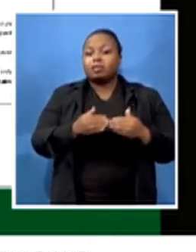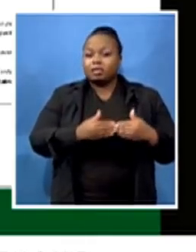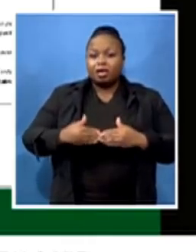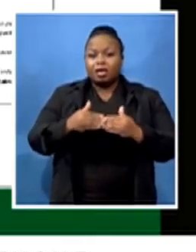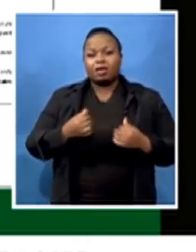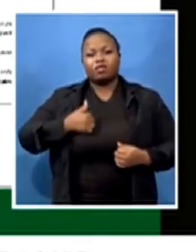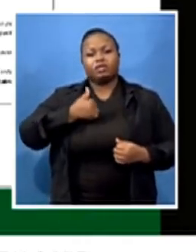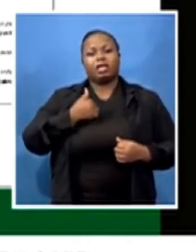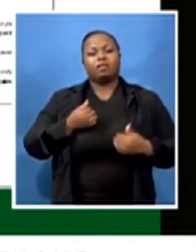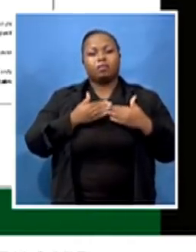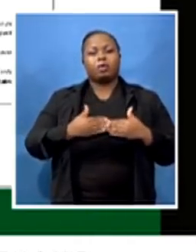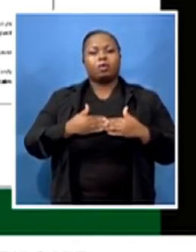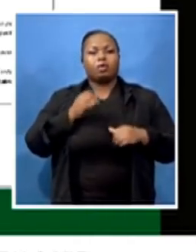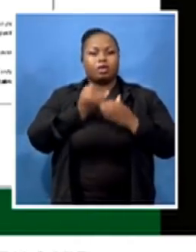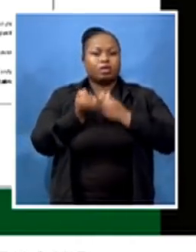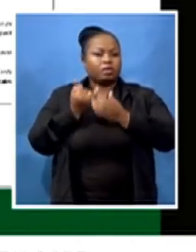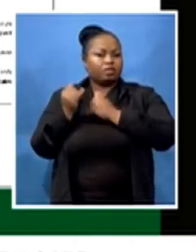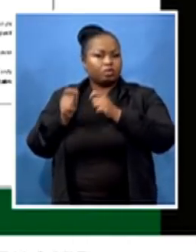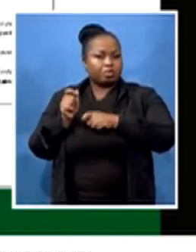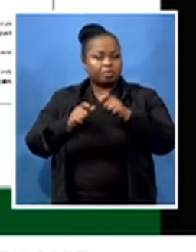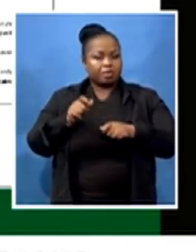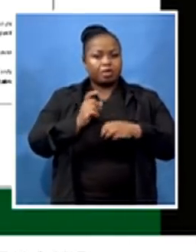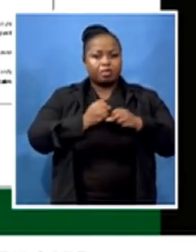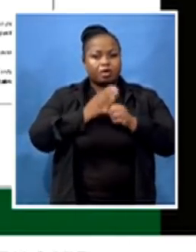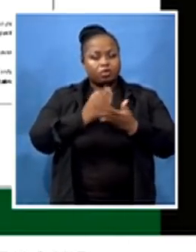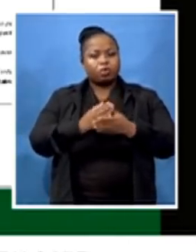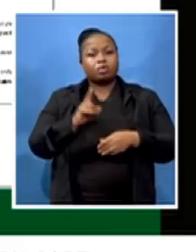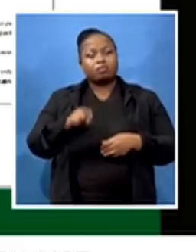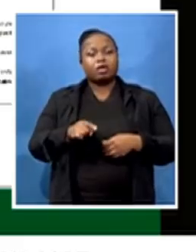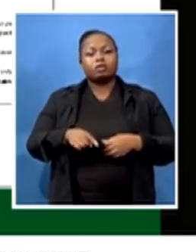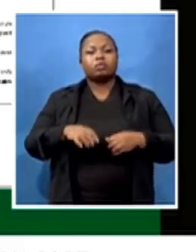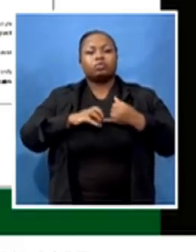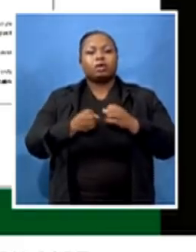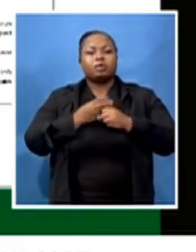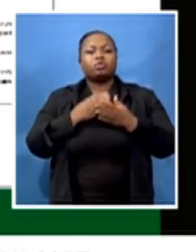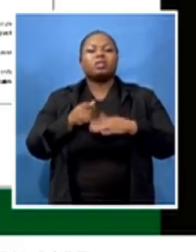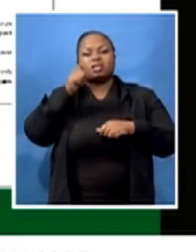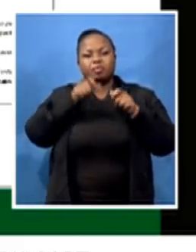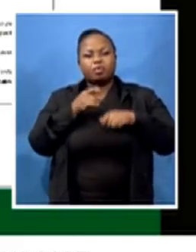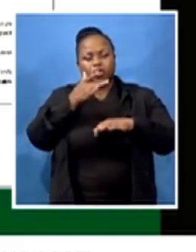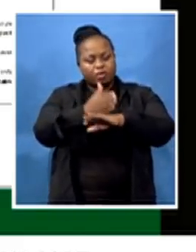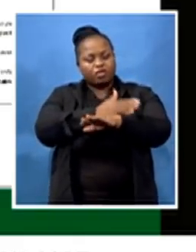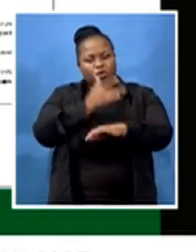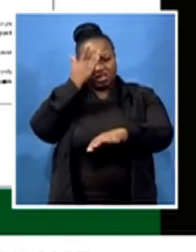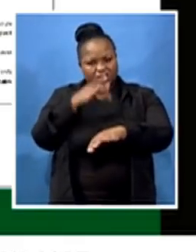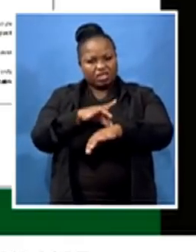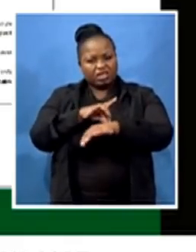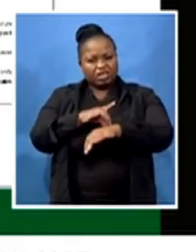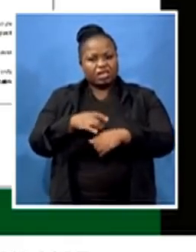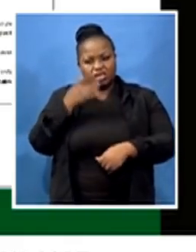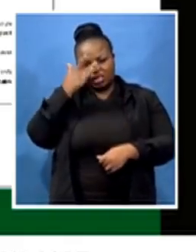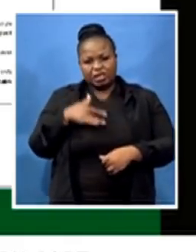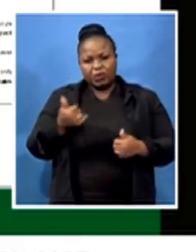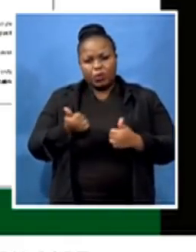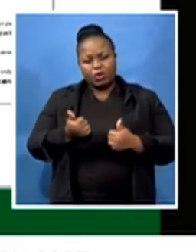make sure as well that they look at comorbidities and also assist them to be treated even at